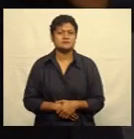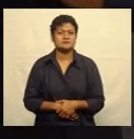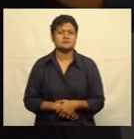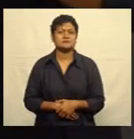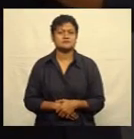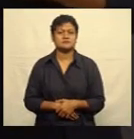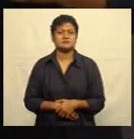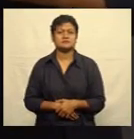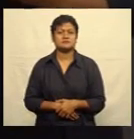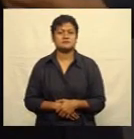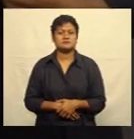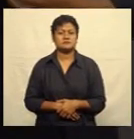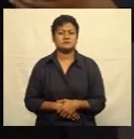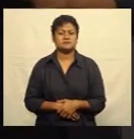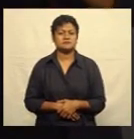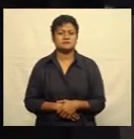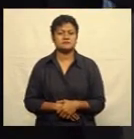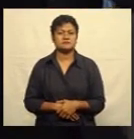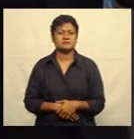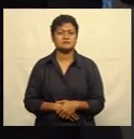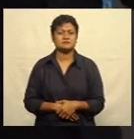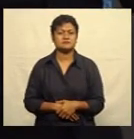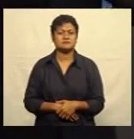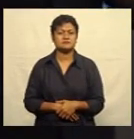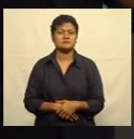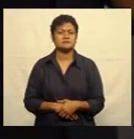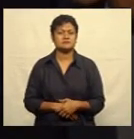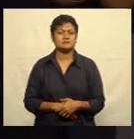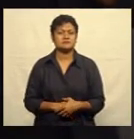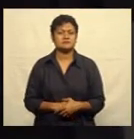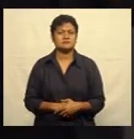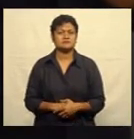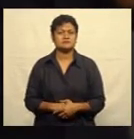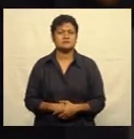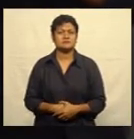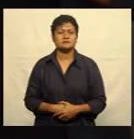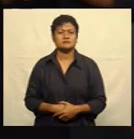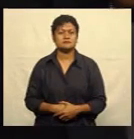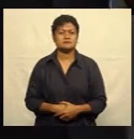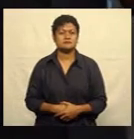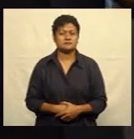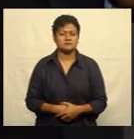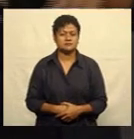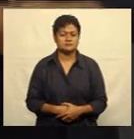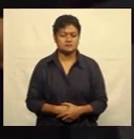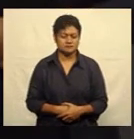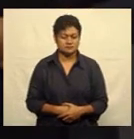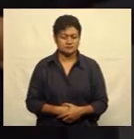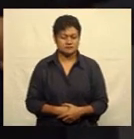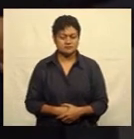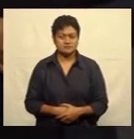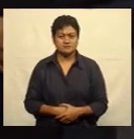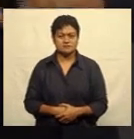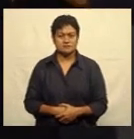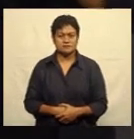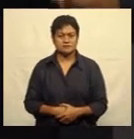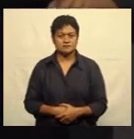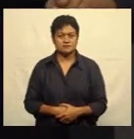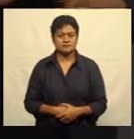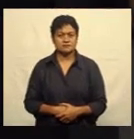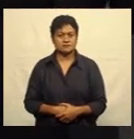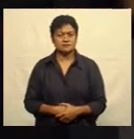time. But that's the nature of a super spreader event. The super spreader event means it's a super spreader. You don't know what's the final